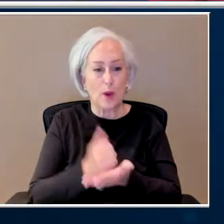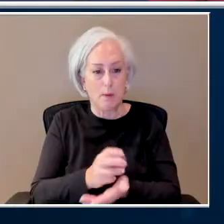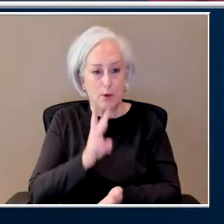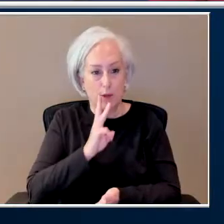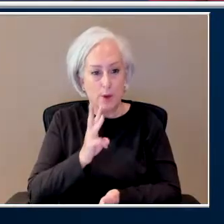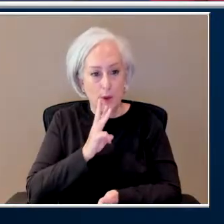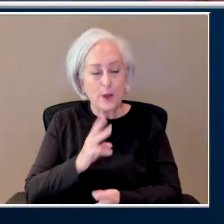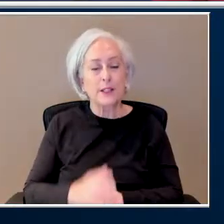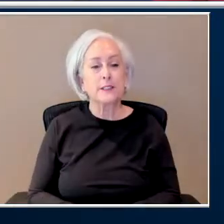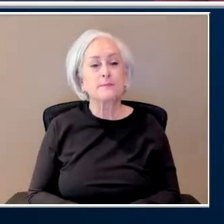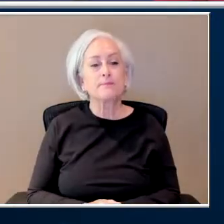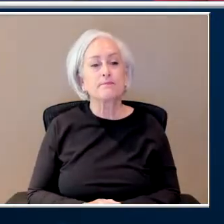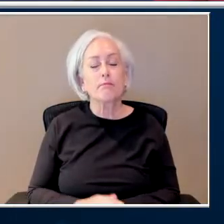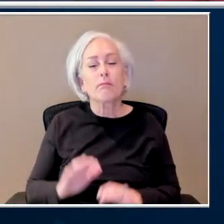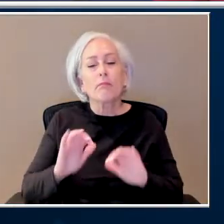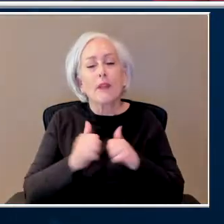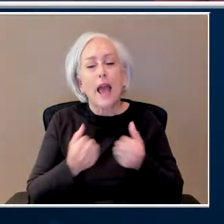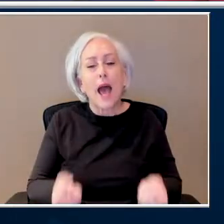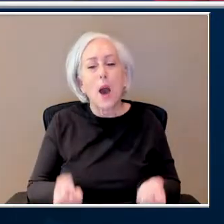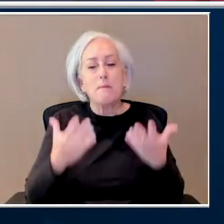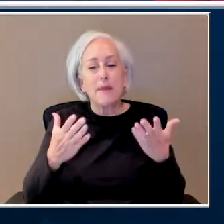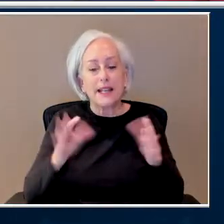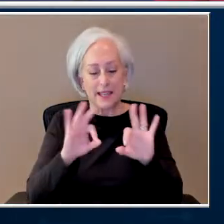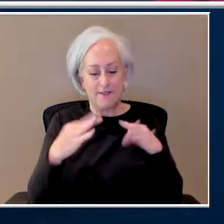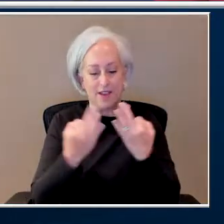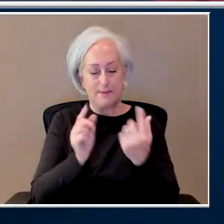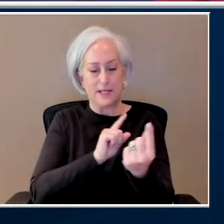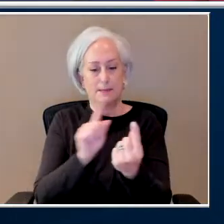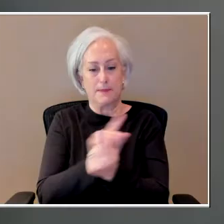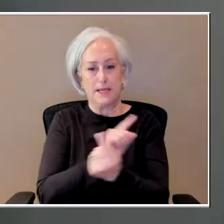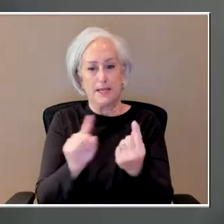been able to meet, and what's it like hearing their stories?